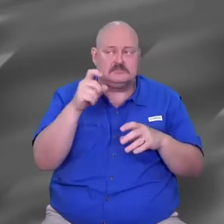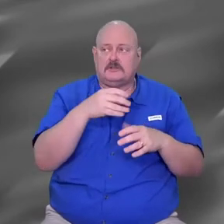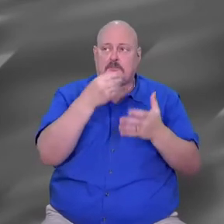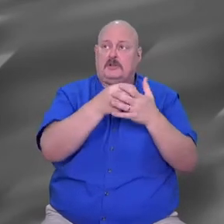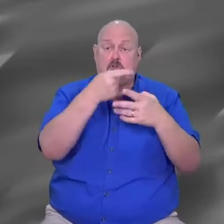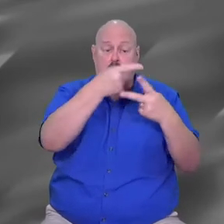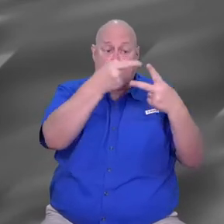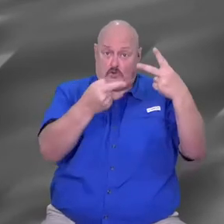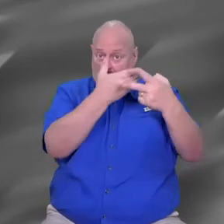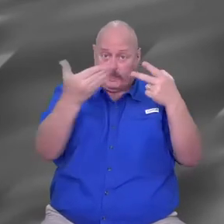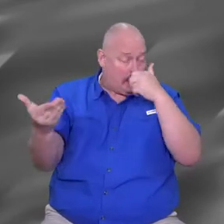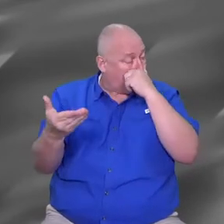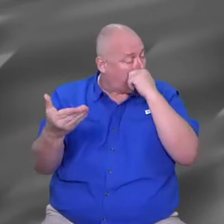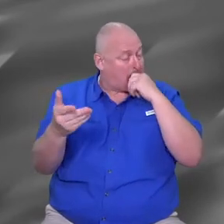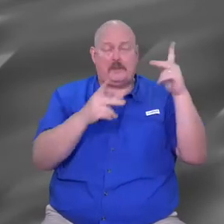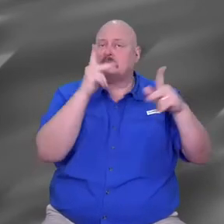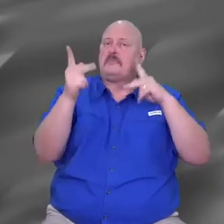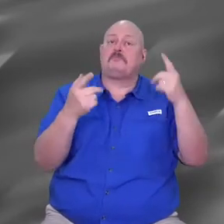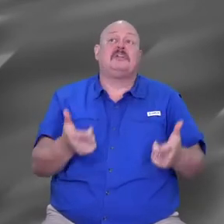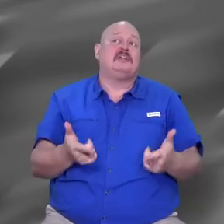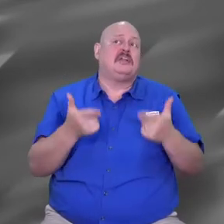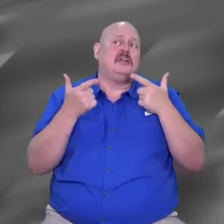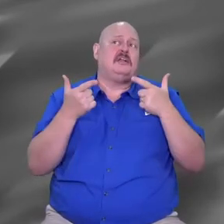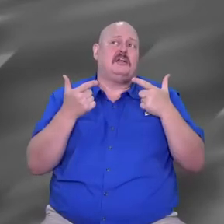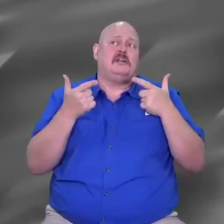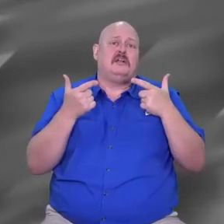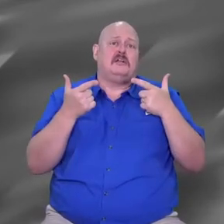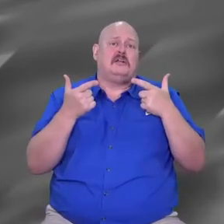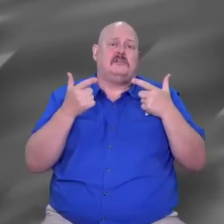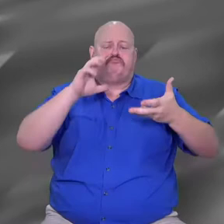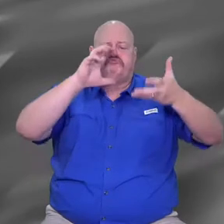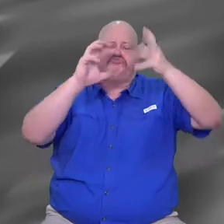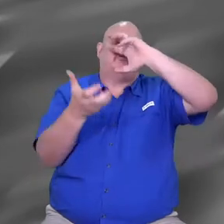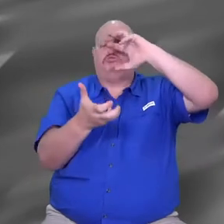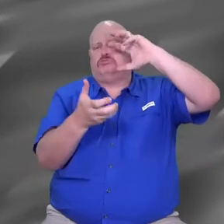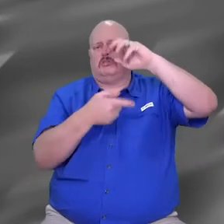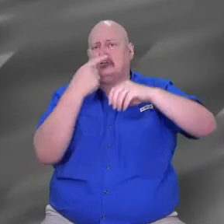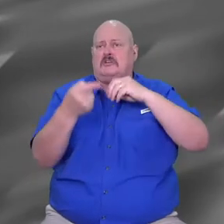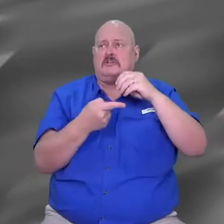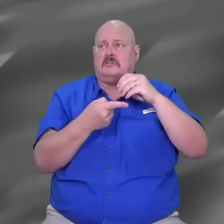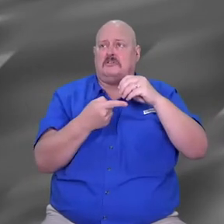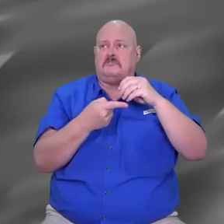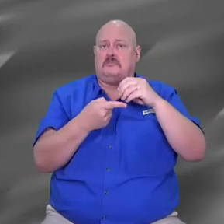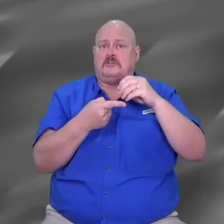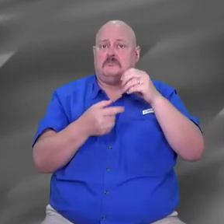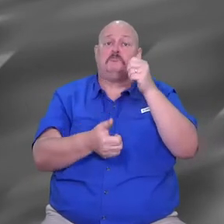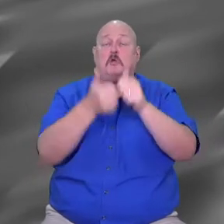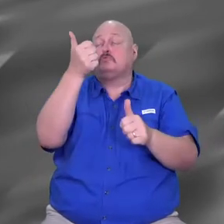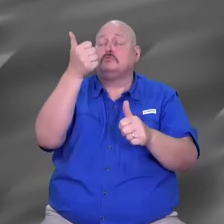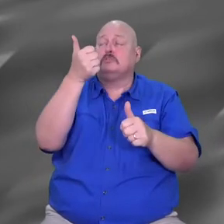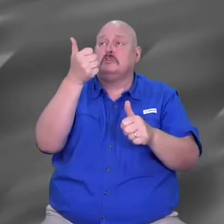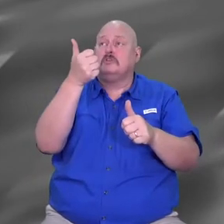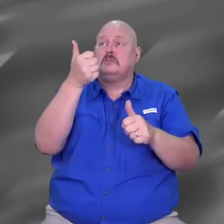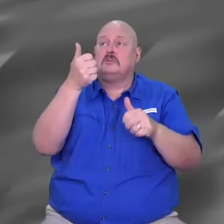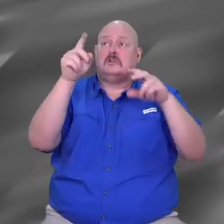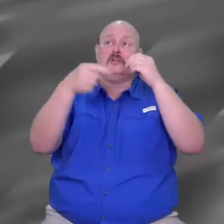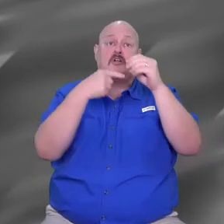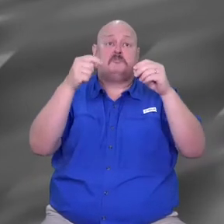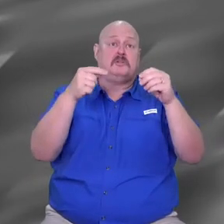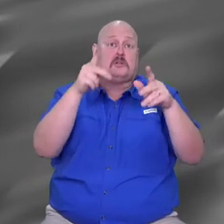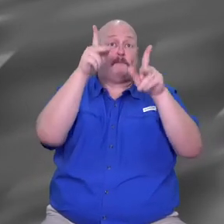two things that people's lives unravel at as far as a core issue the most are the issues of